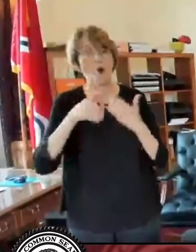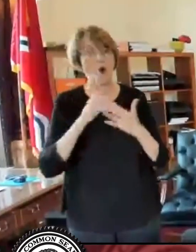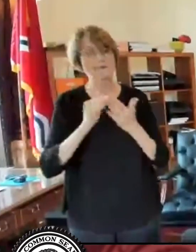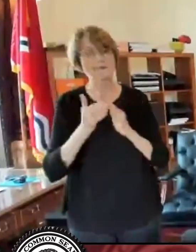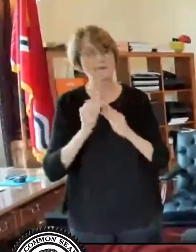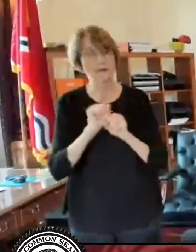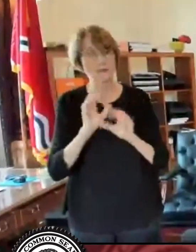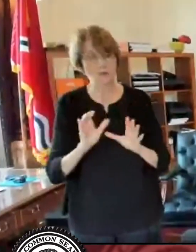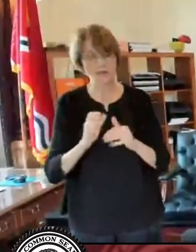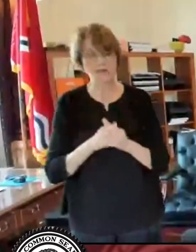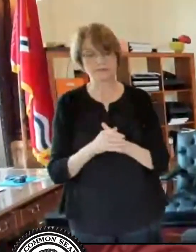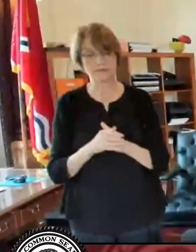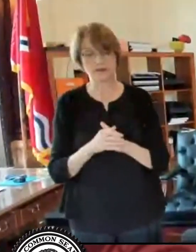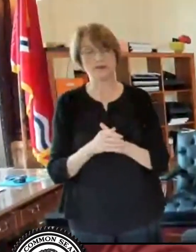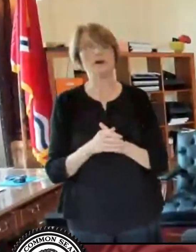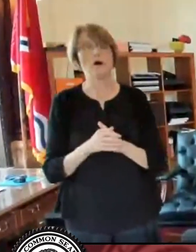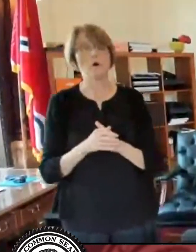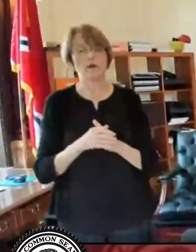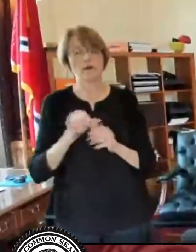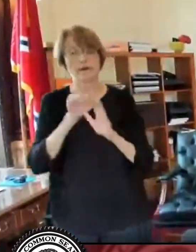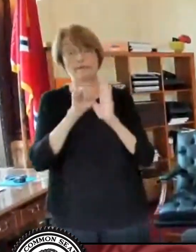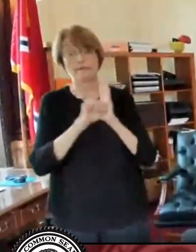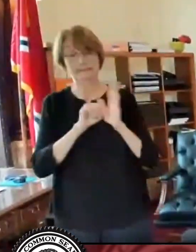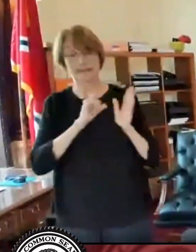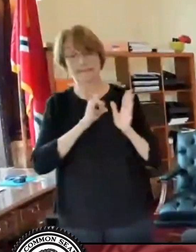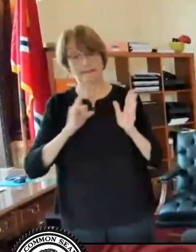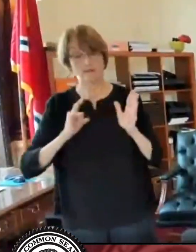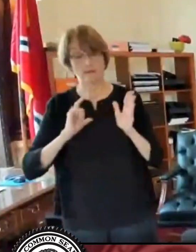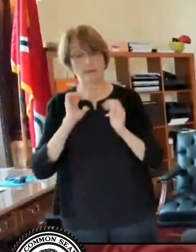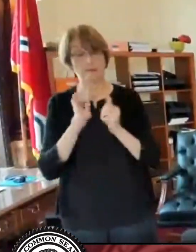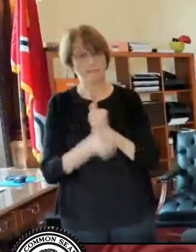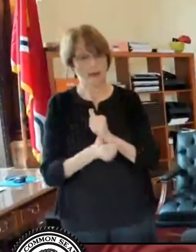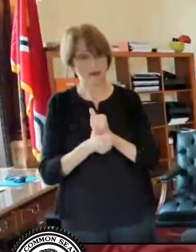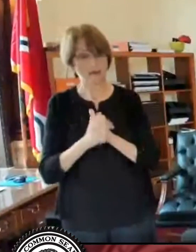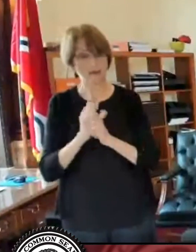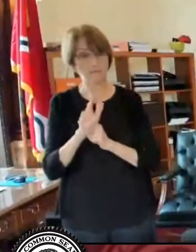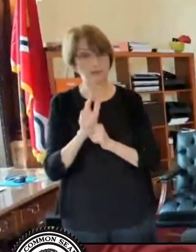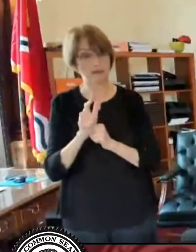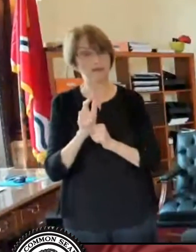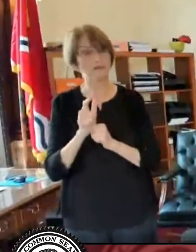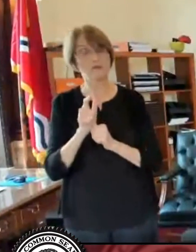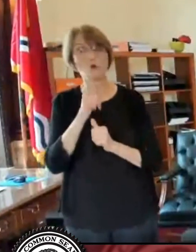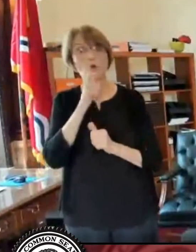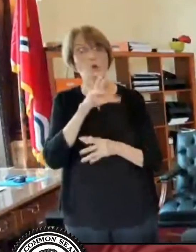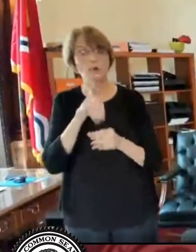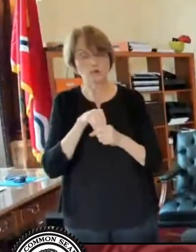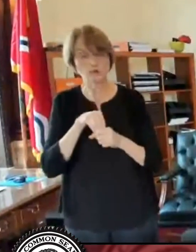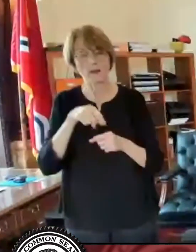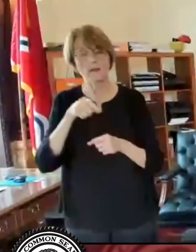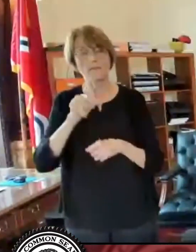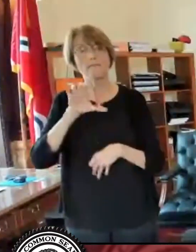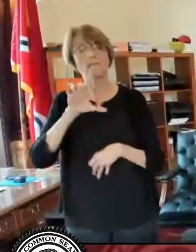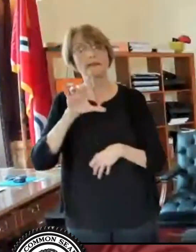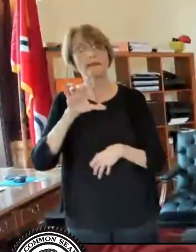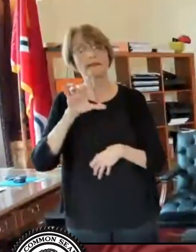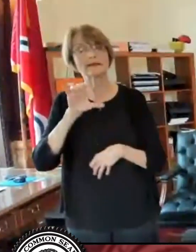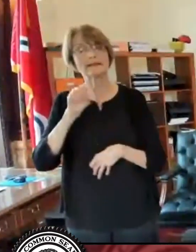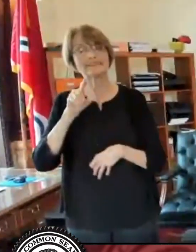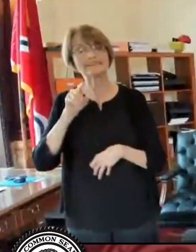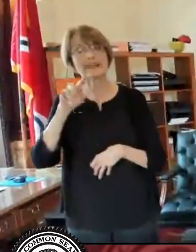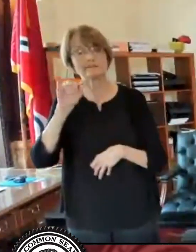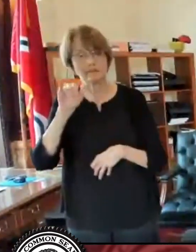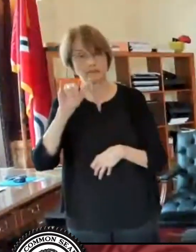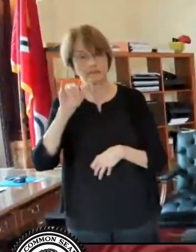state legislature is that it applies to public safety